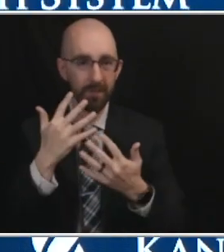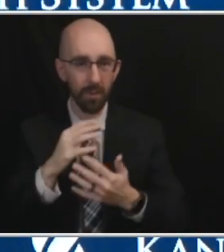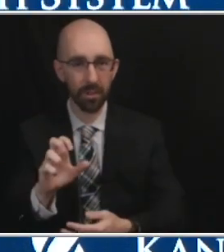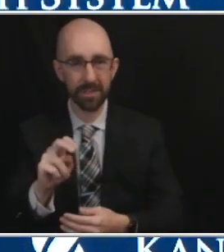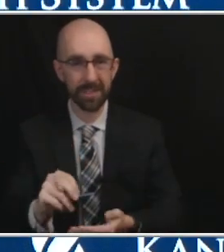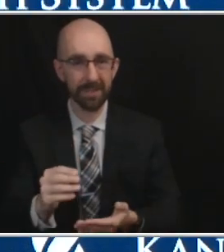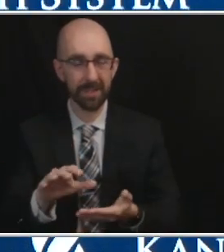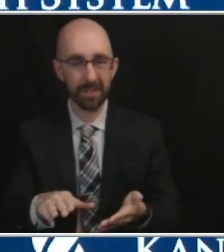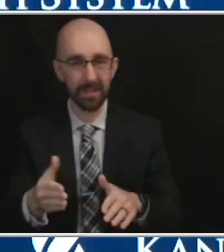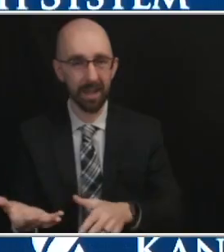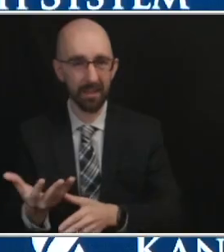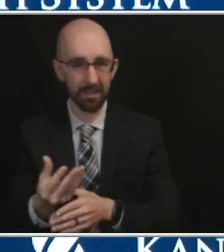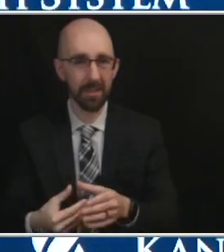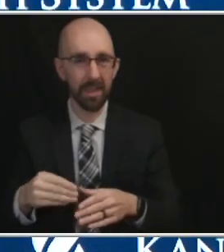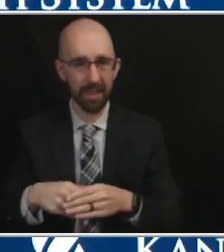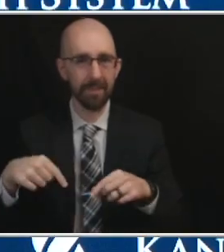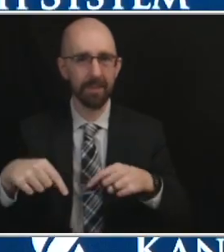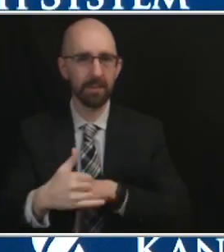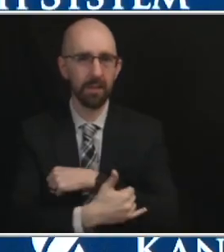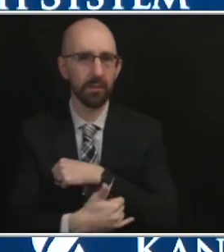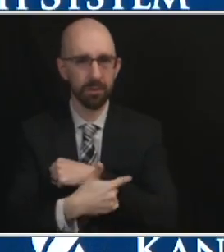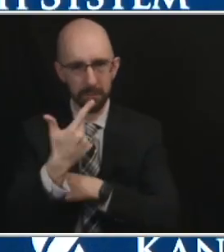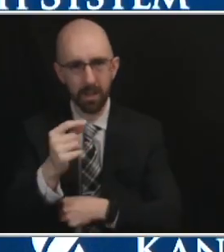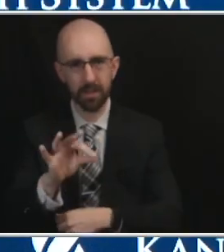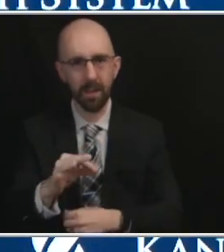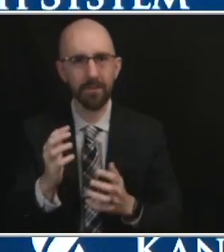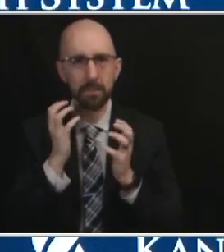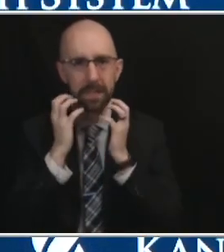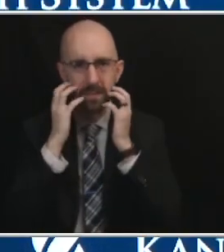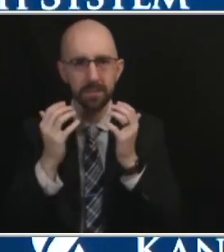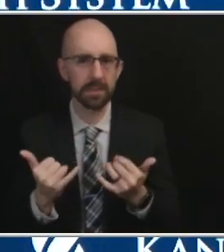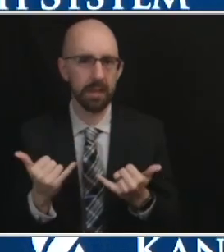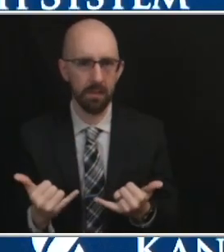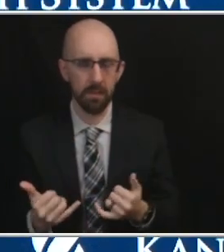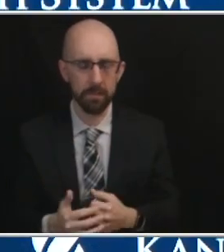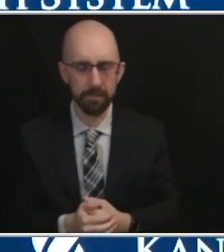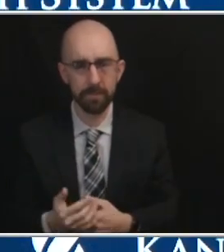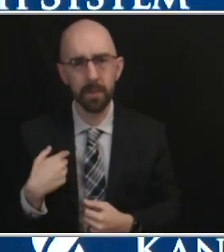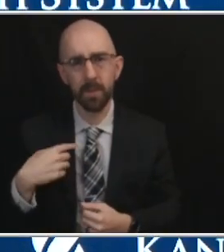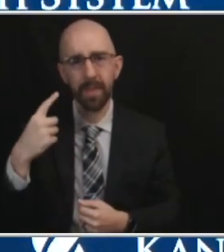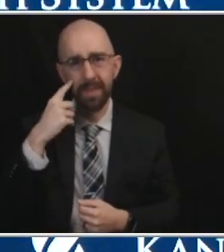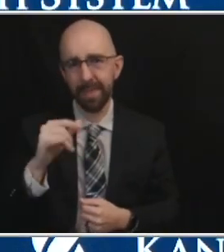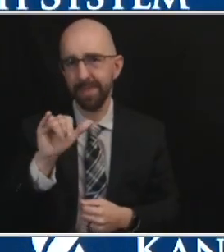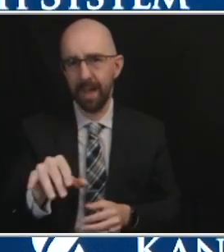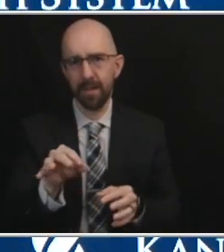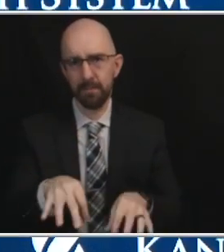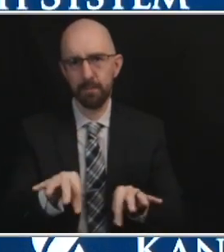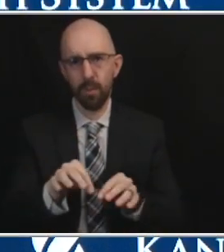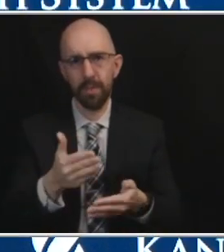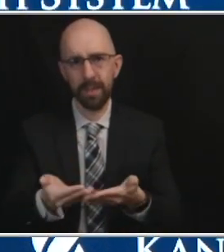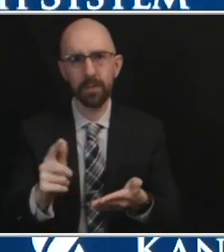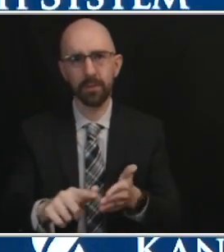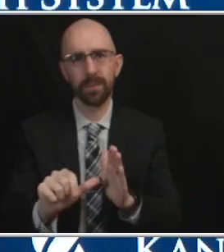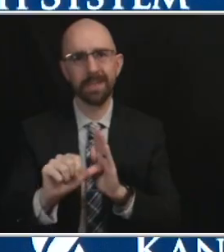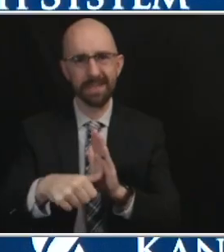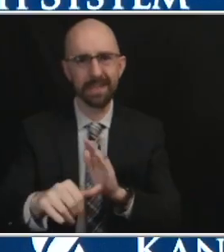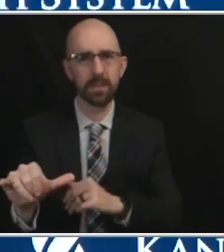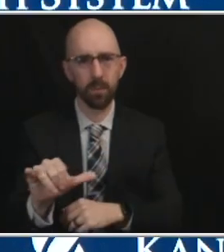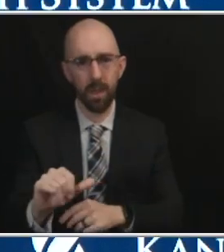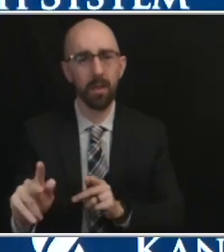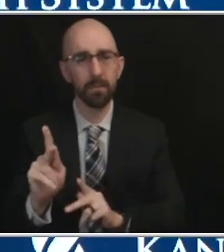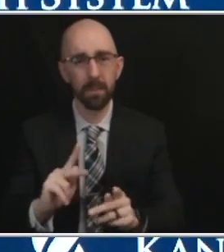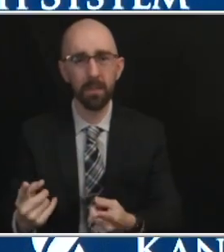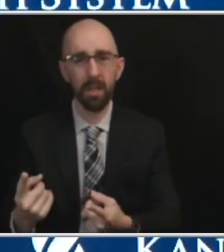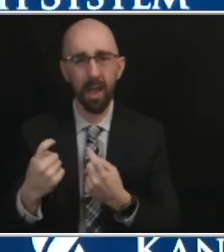our country due to measles now. So I think that is the important thing to remember as well. And people ask, well,